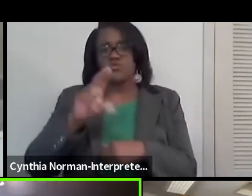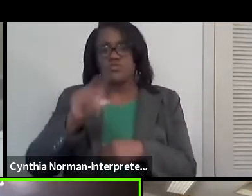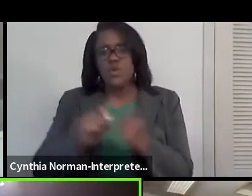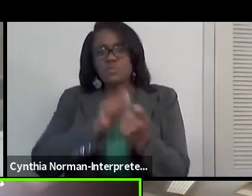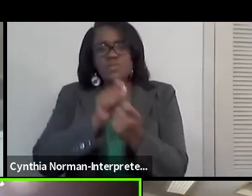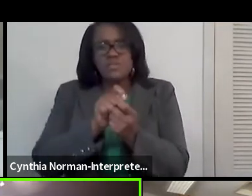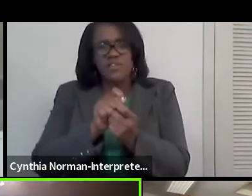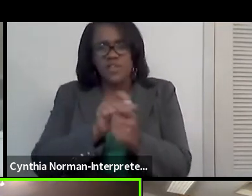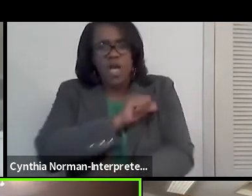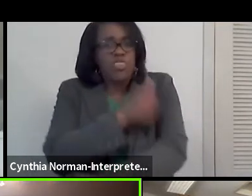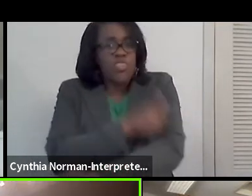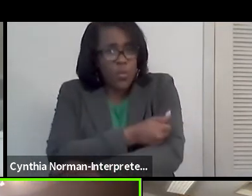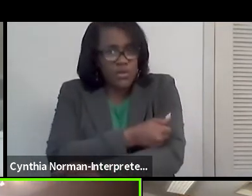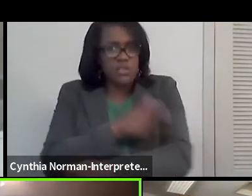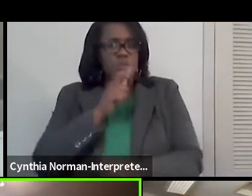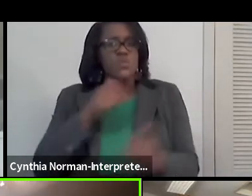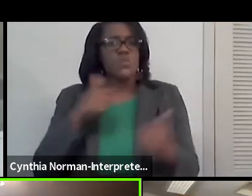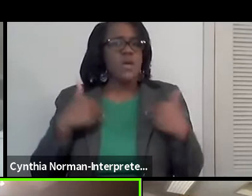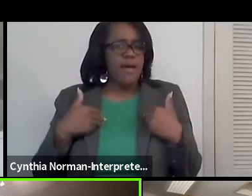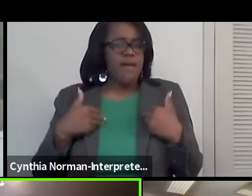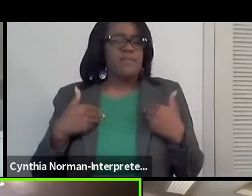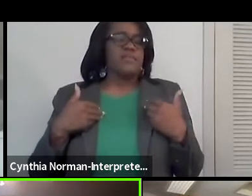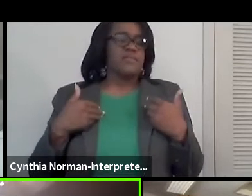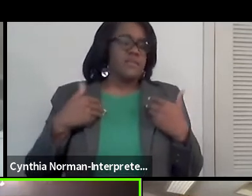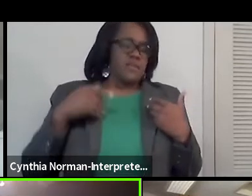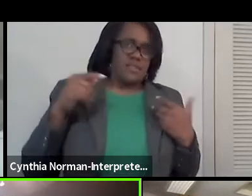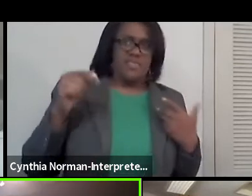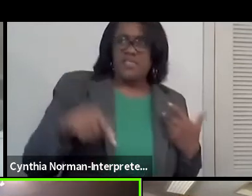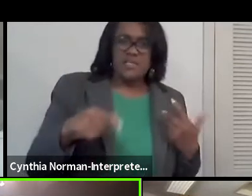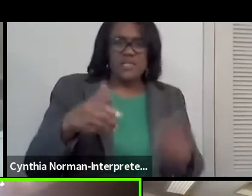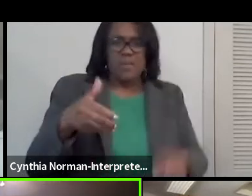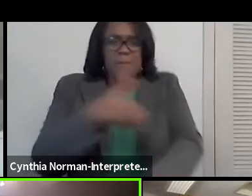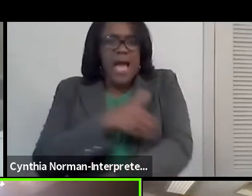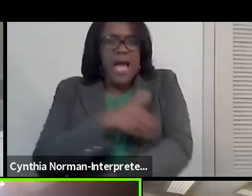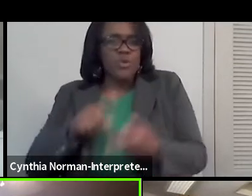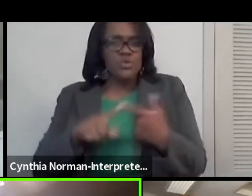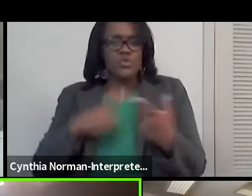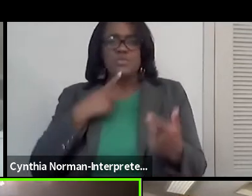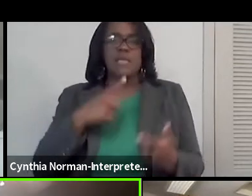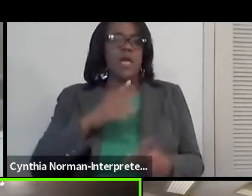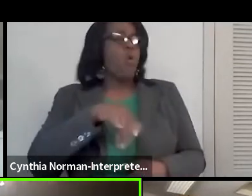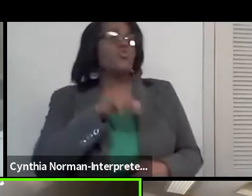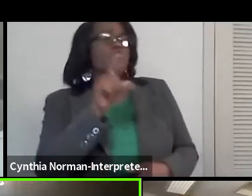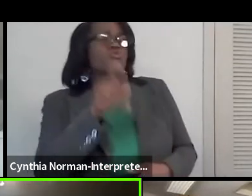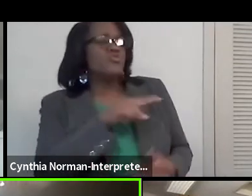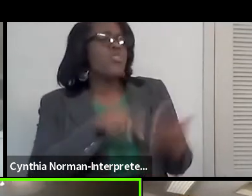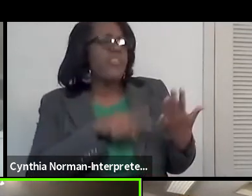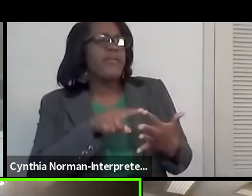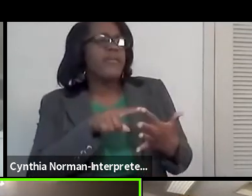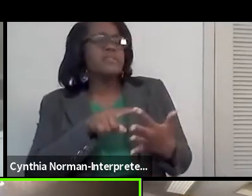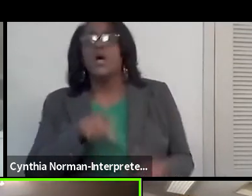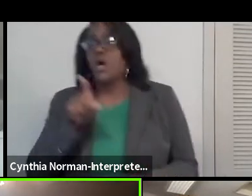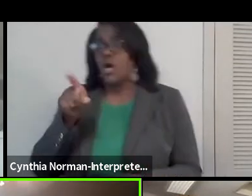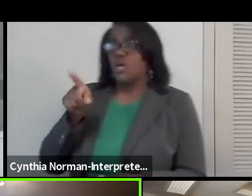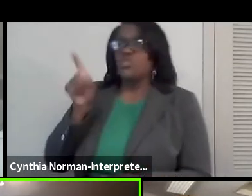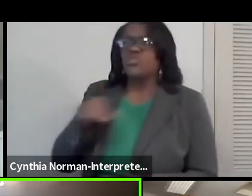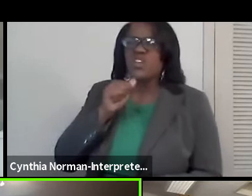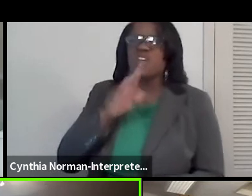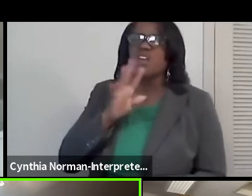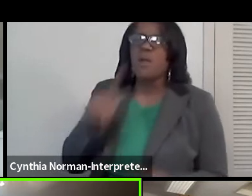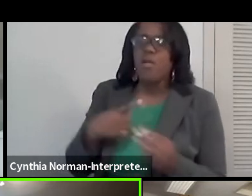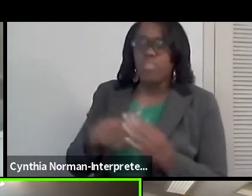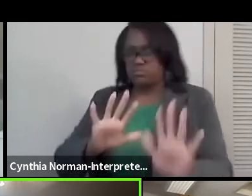specific authorities that have, you know, that have this, the power to say, you know, you should do this or you should do that. You shouldn't talk about. I've